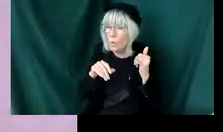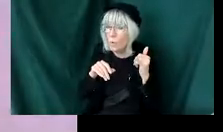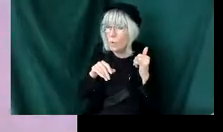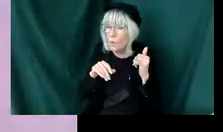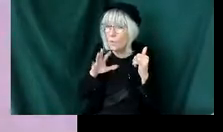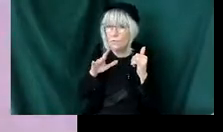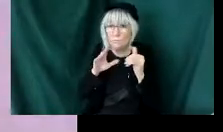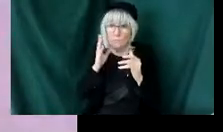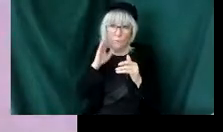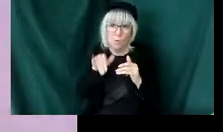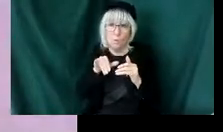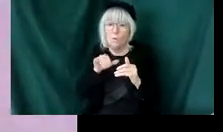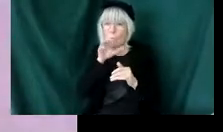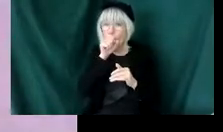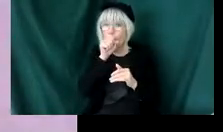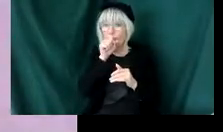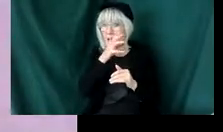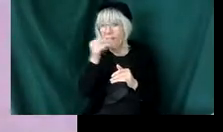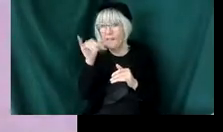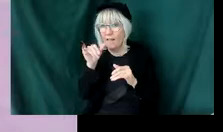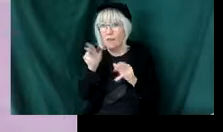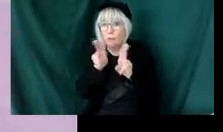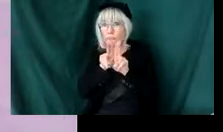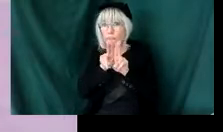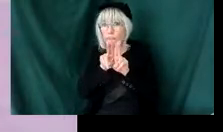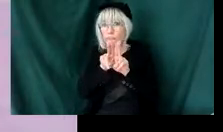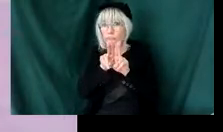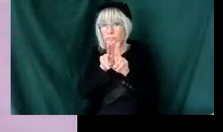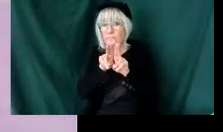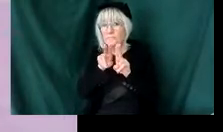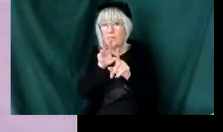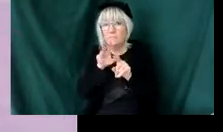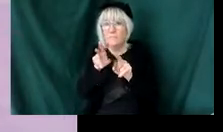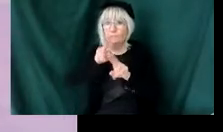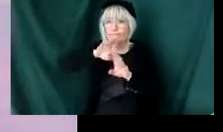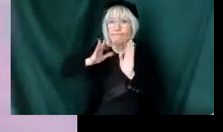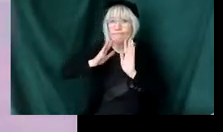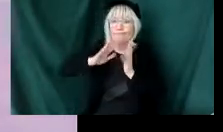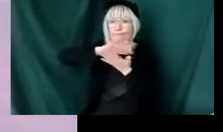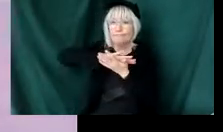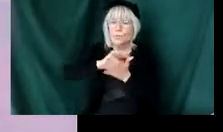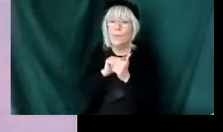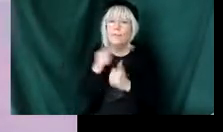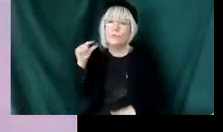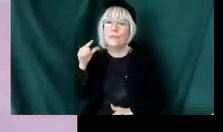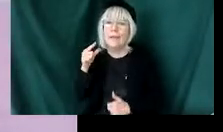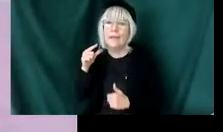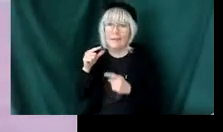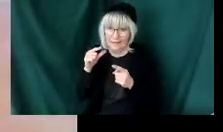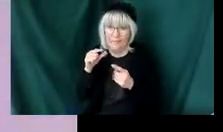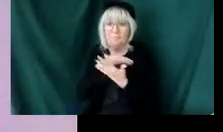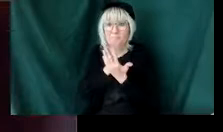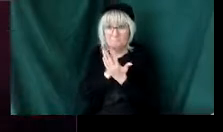the orange and yellow is in the green. So it's natural to use